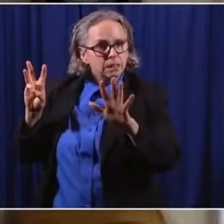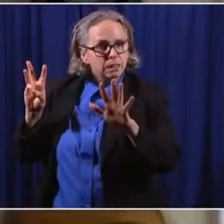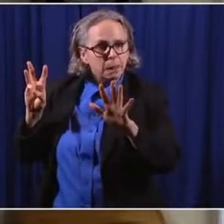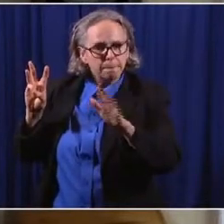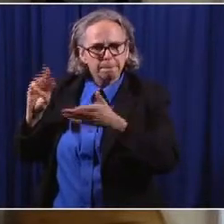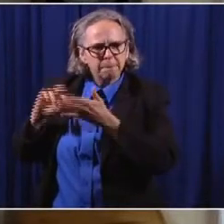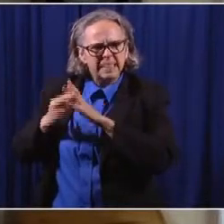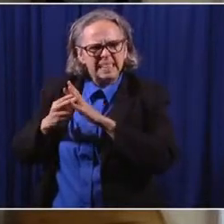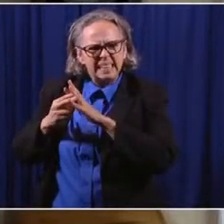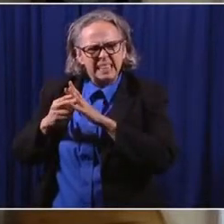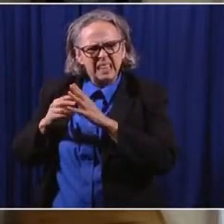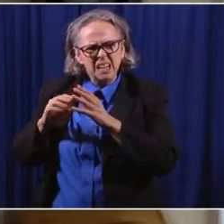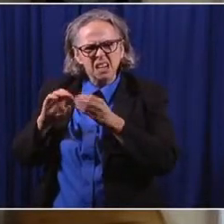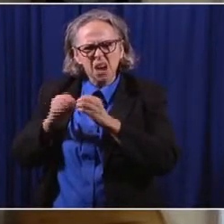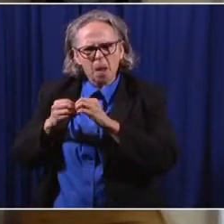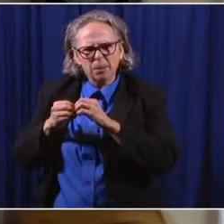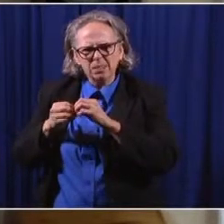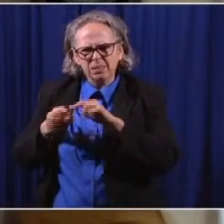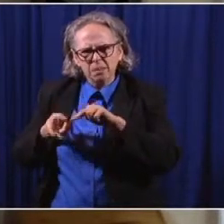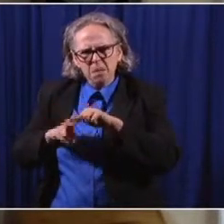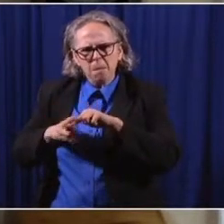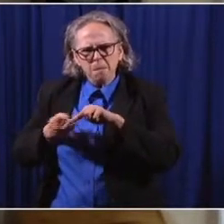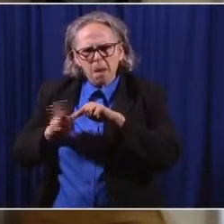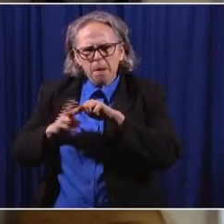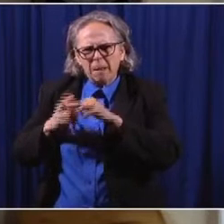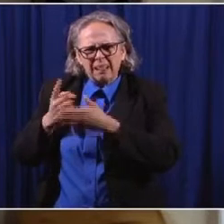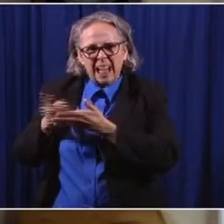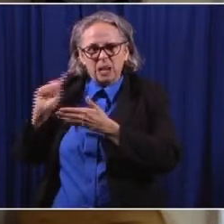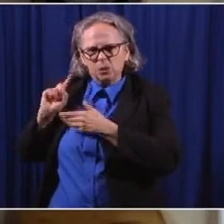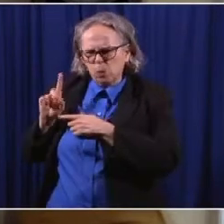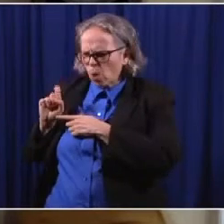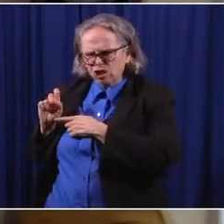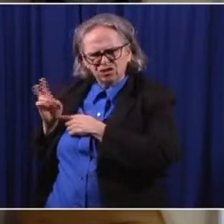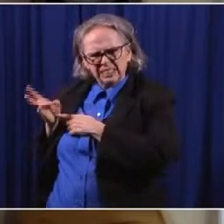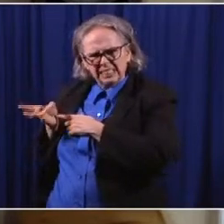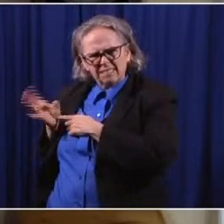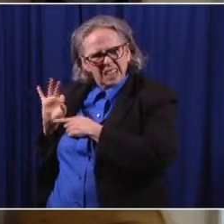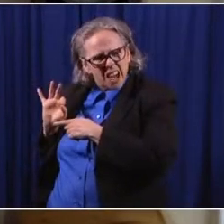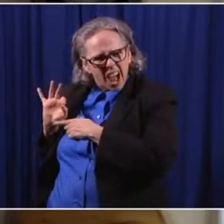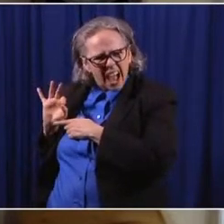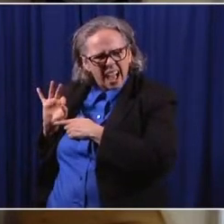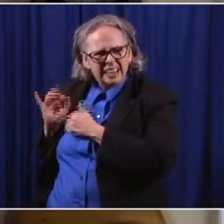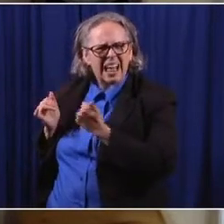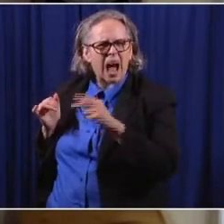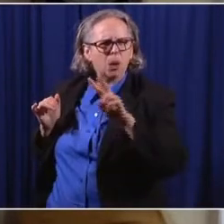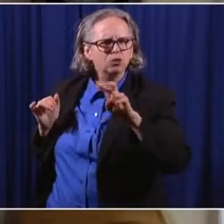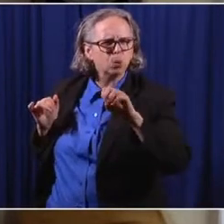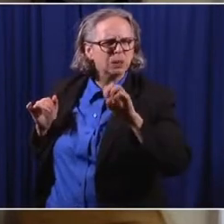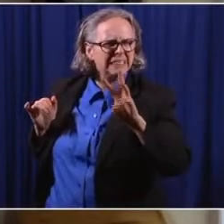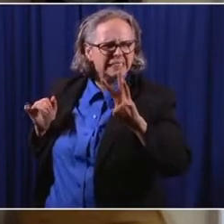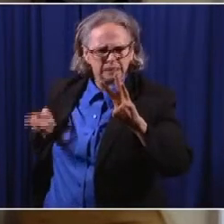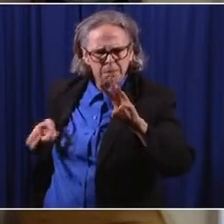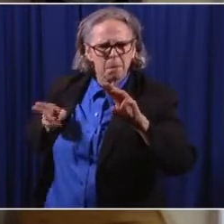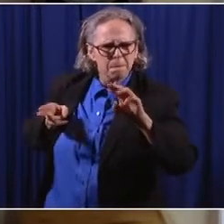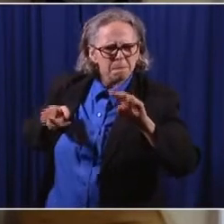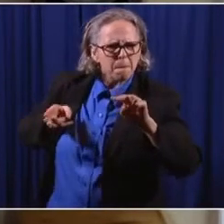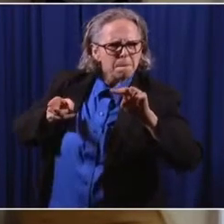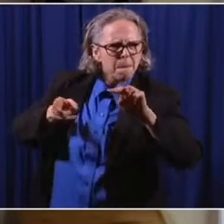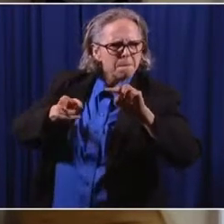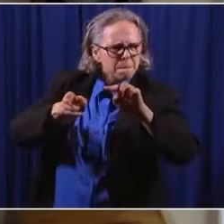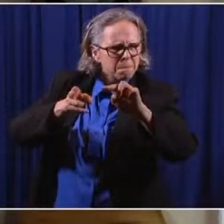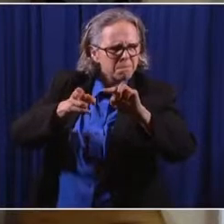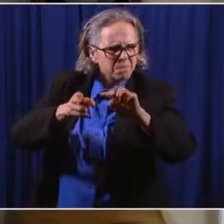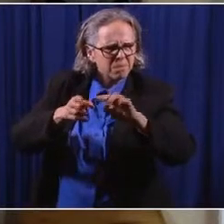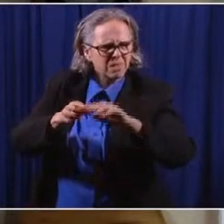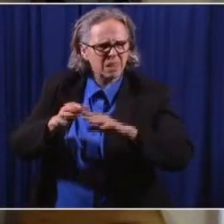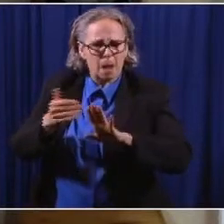this past week from 179 last week to 206 this week. So we'd seen it coming down for Mercer County for a couple of weeks. Now we're